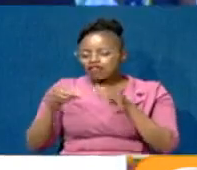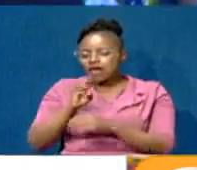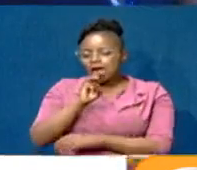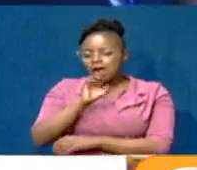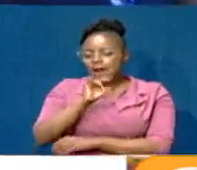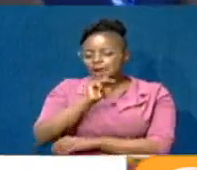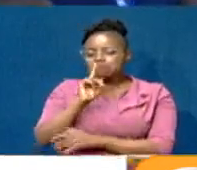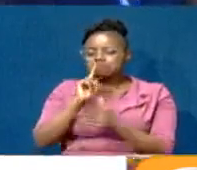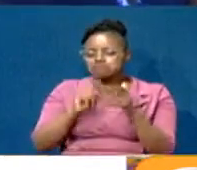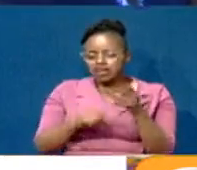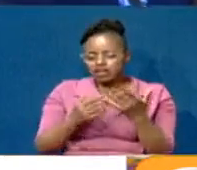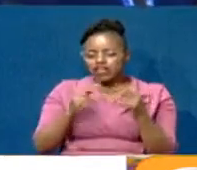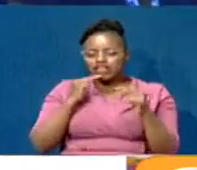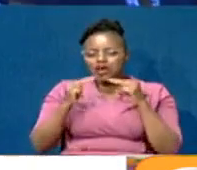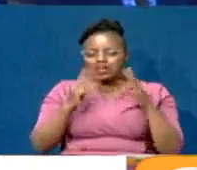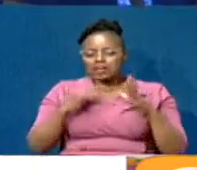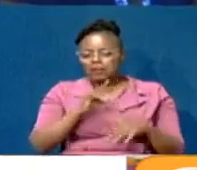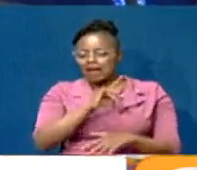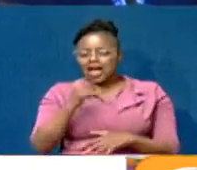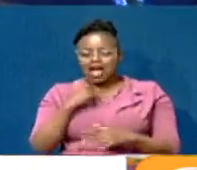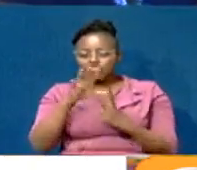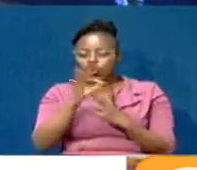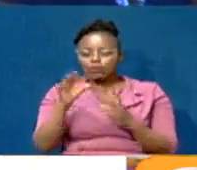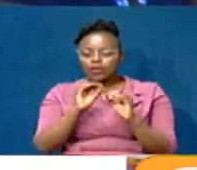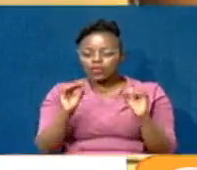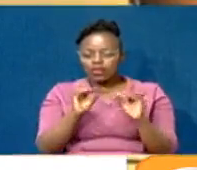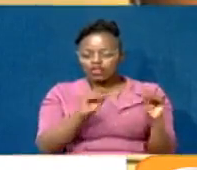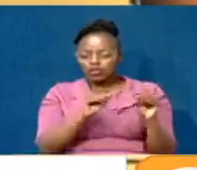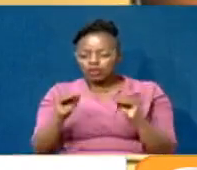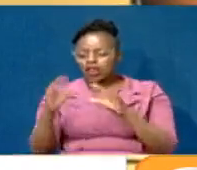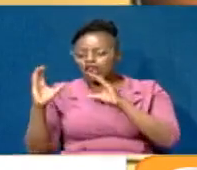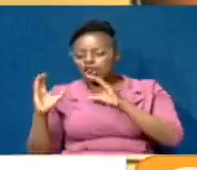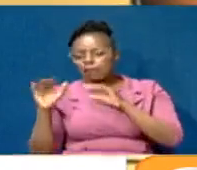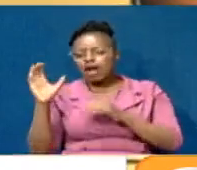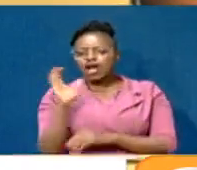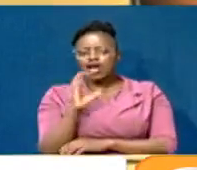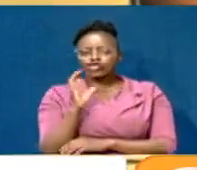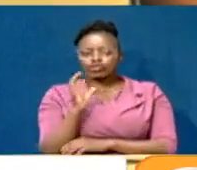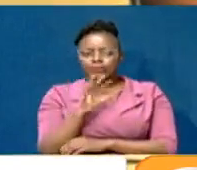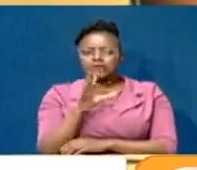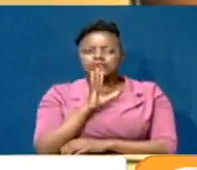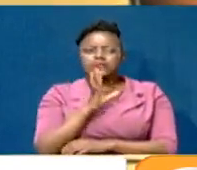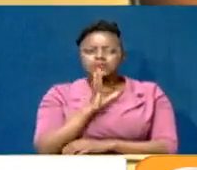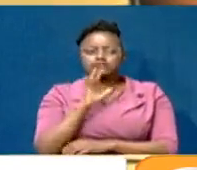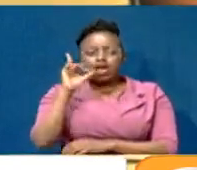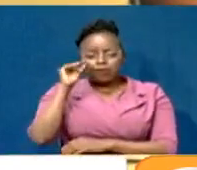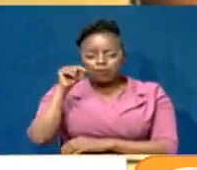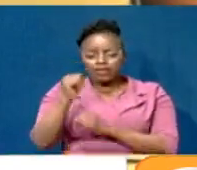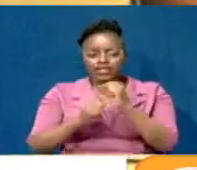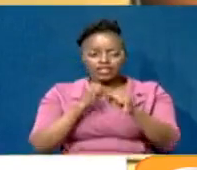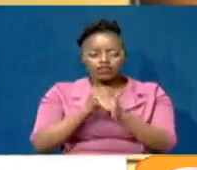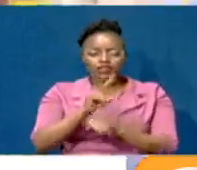Masharia says hoteliers have no option than to transfer the cost burden to their customers. Speaking in Mombasa at this